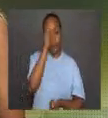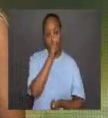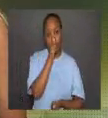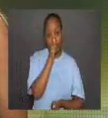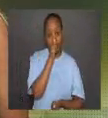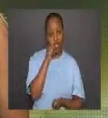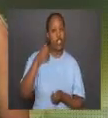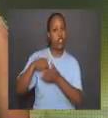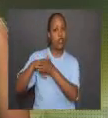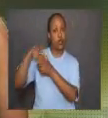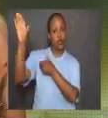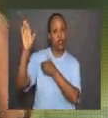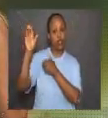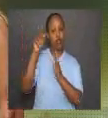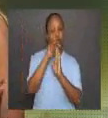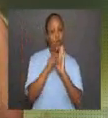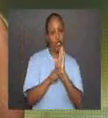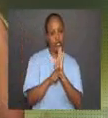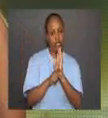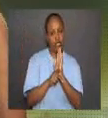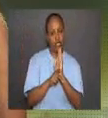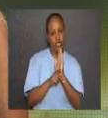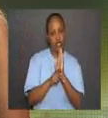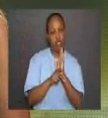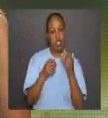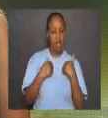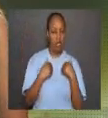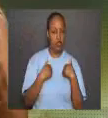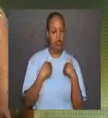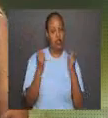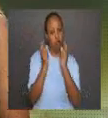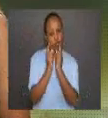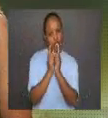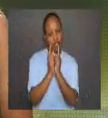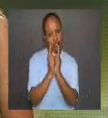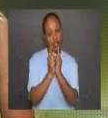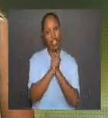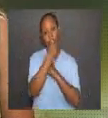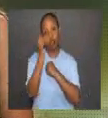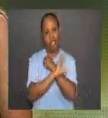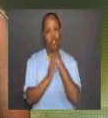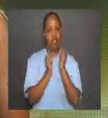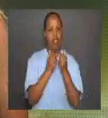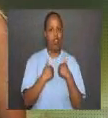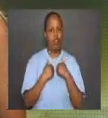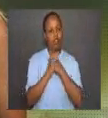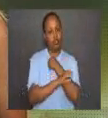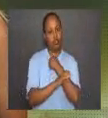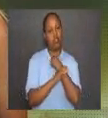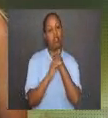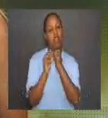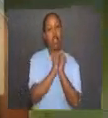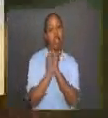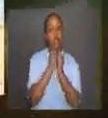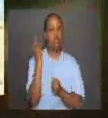Ethiopia's foreign policy promotes friendly relations with other countries for mutual